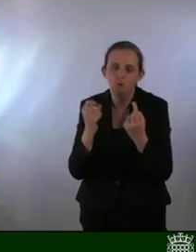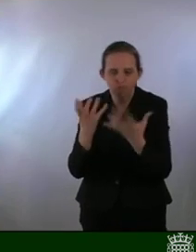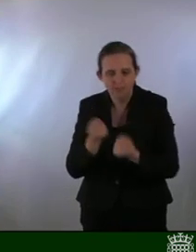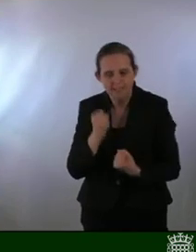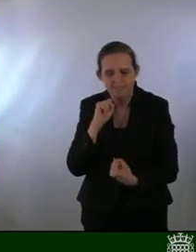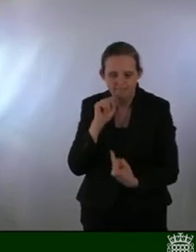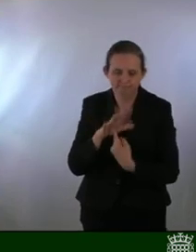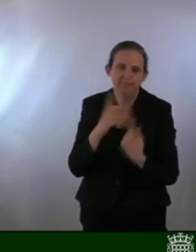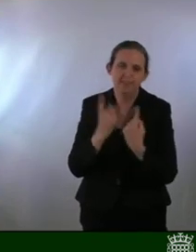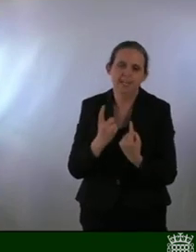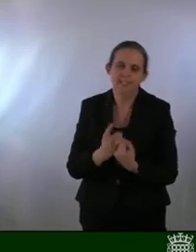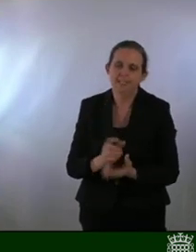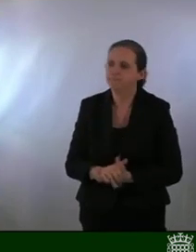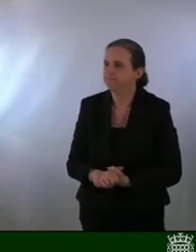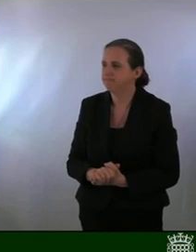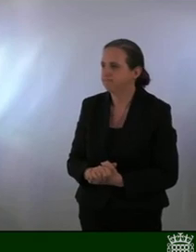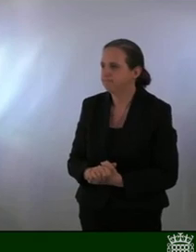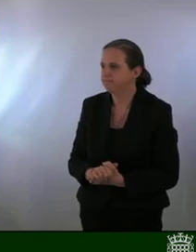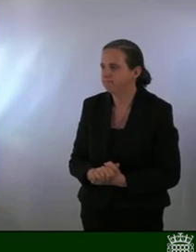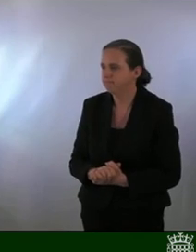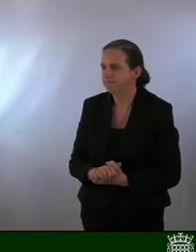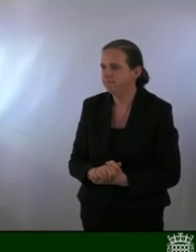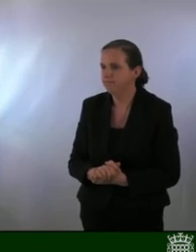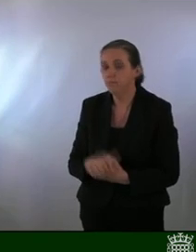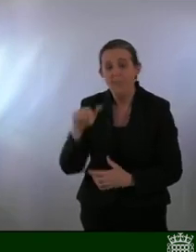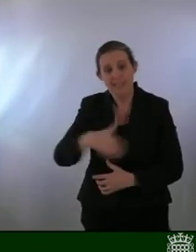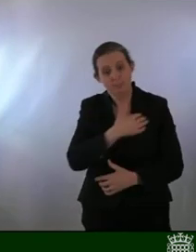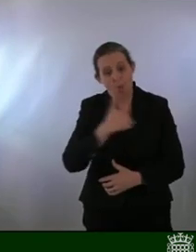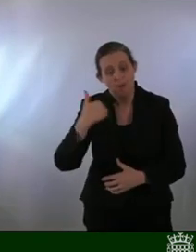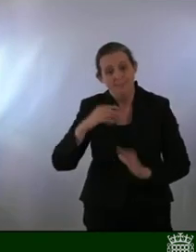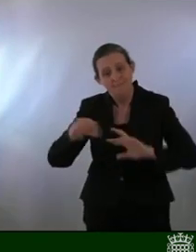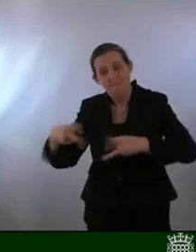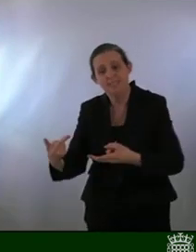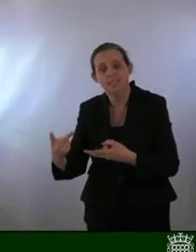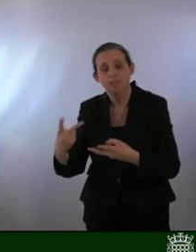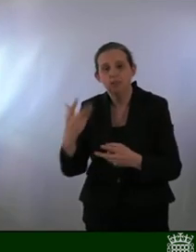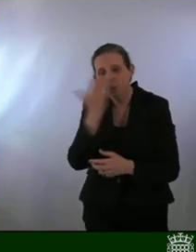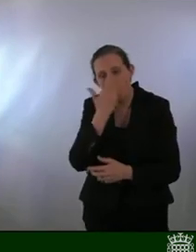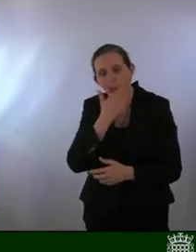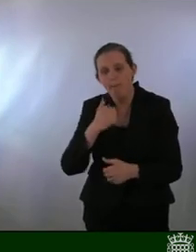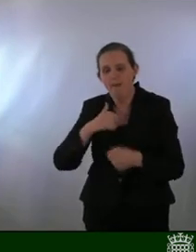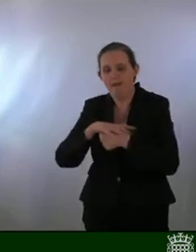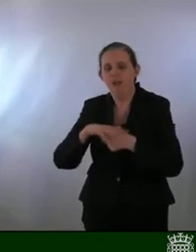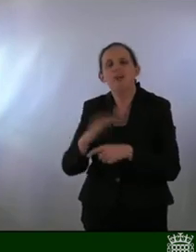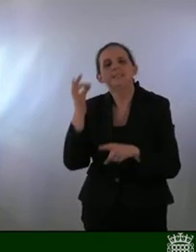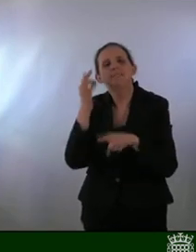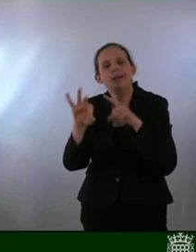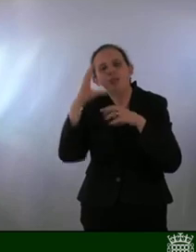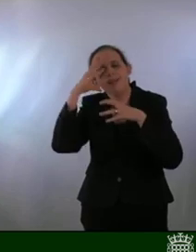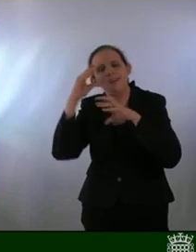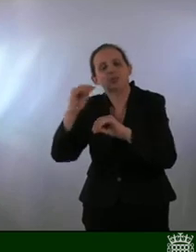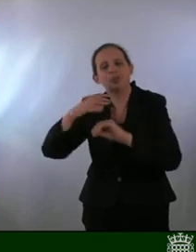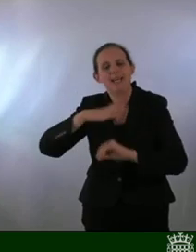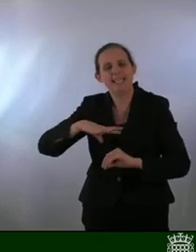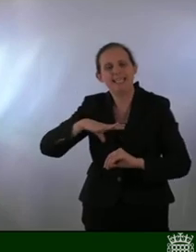Thank you, Mr. Speaker. This morning I visited Turney School in my constituency, a special educational needs school with an